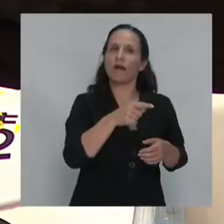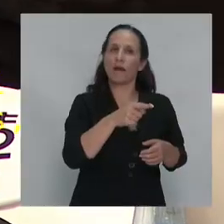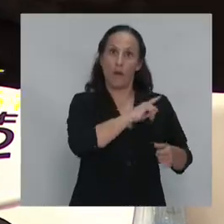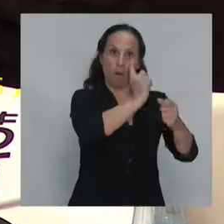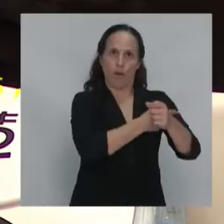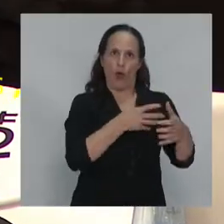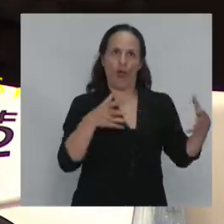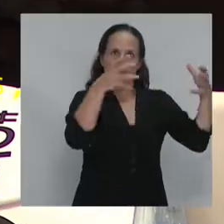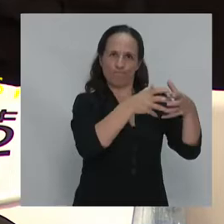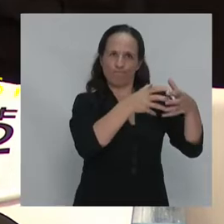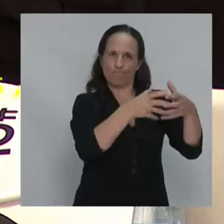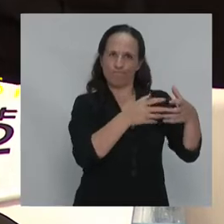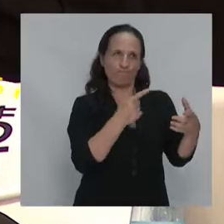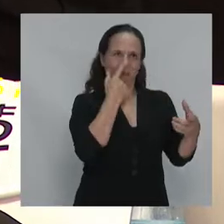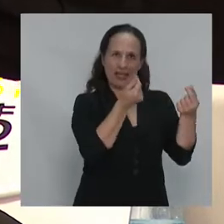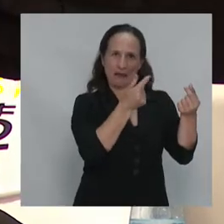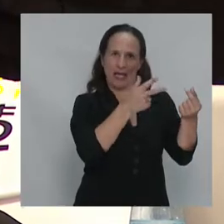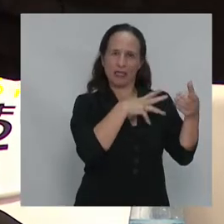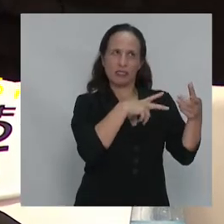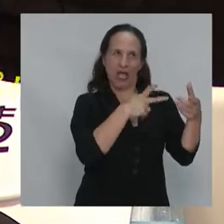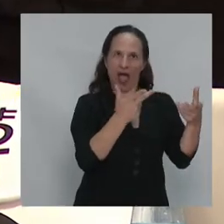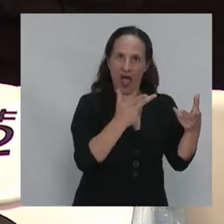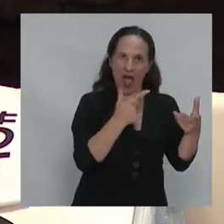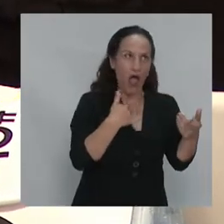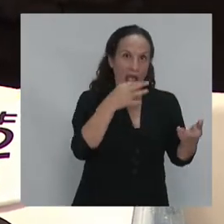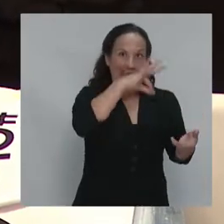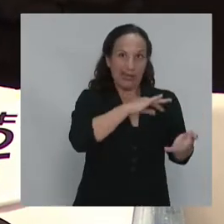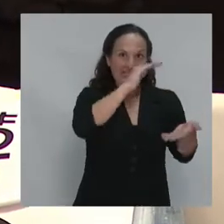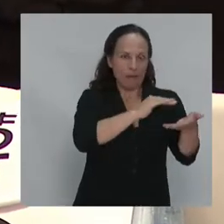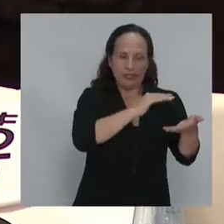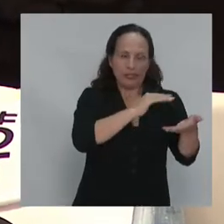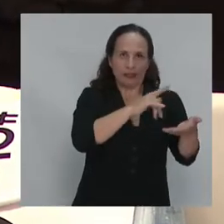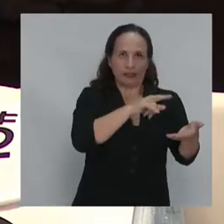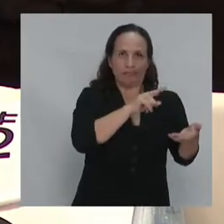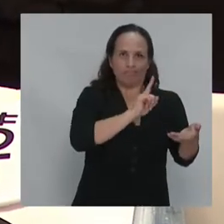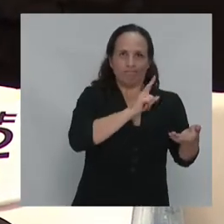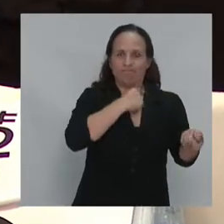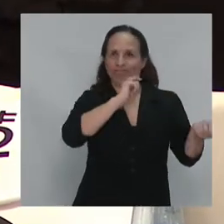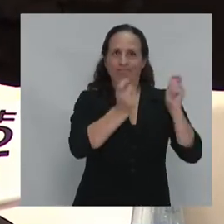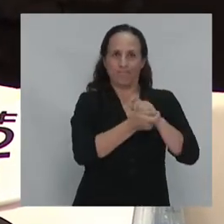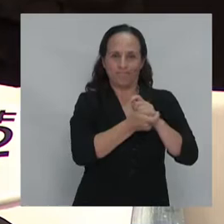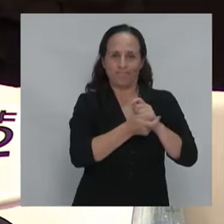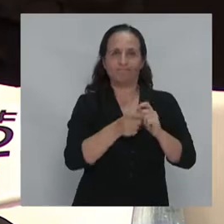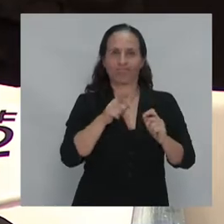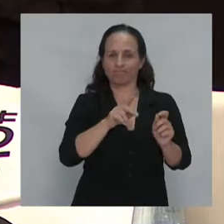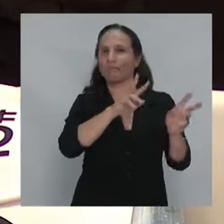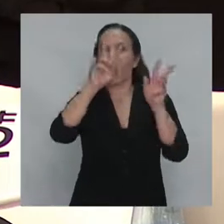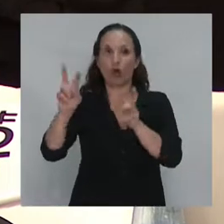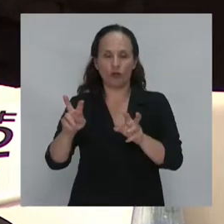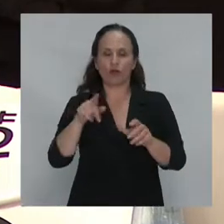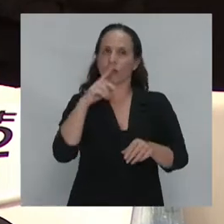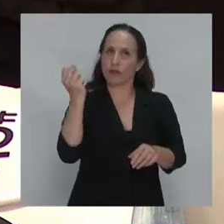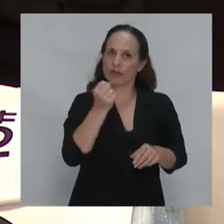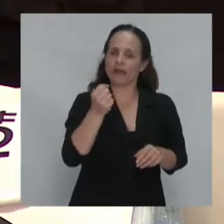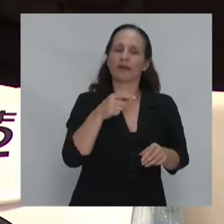the last point is that when we talk about macroeconomics and microeconomics I totally agree that you cannot begin